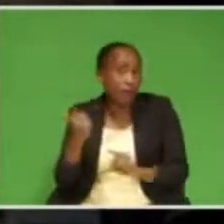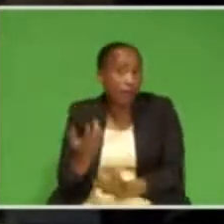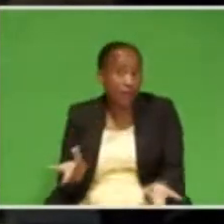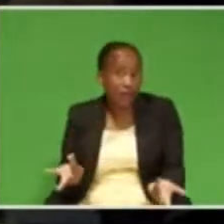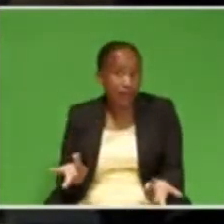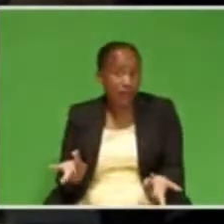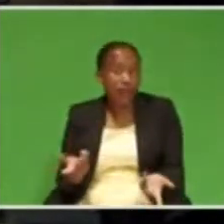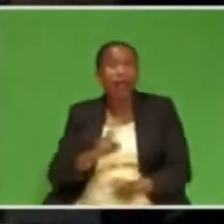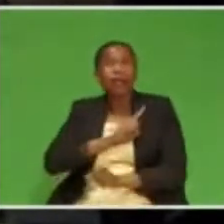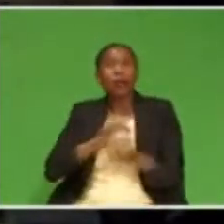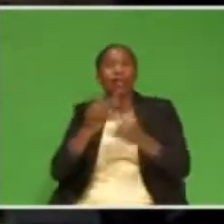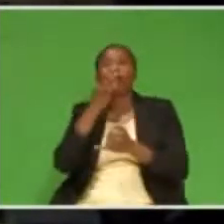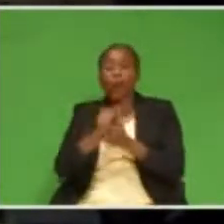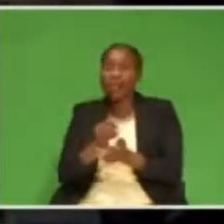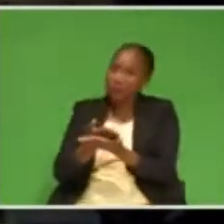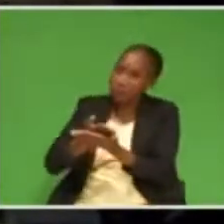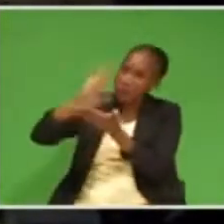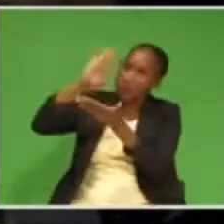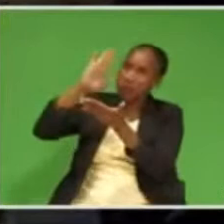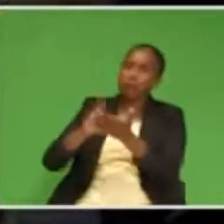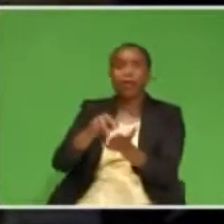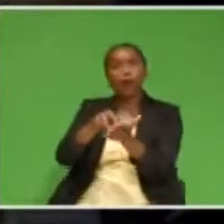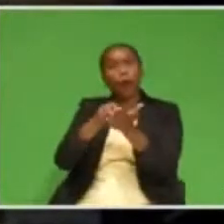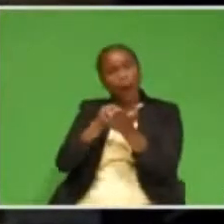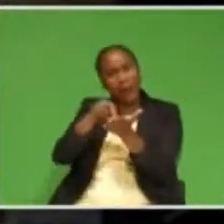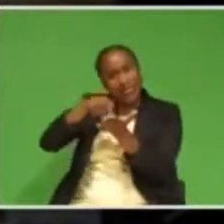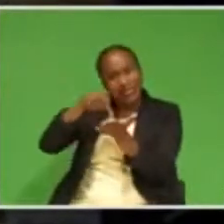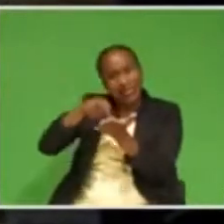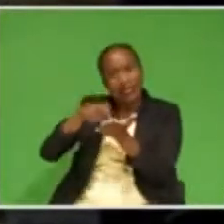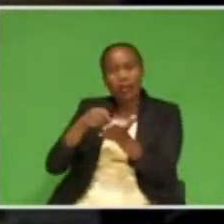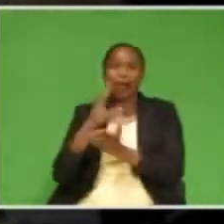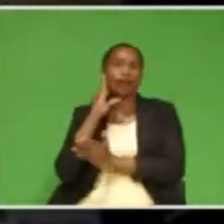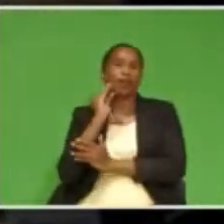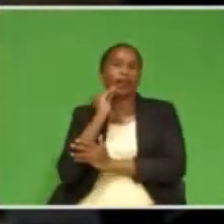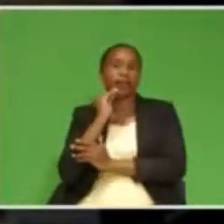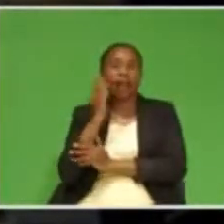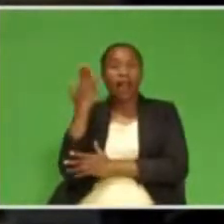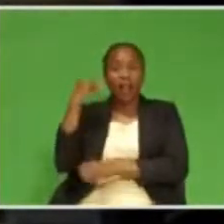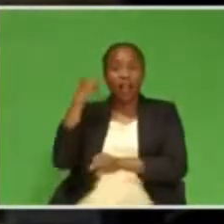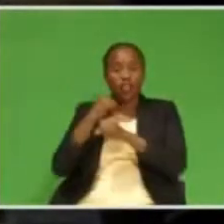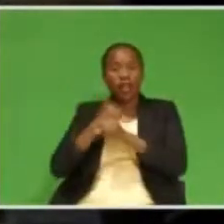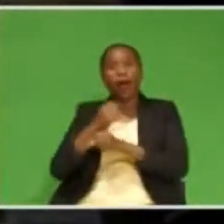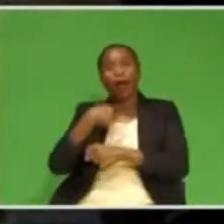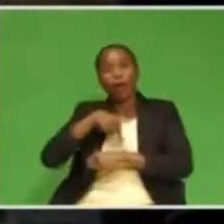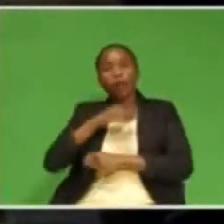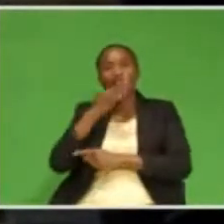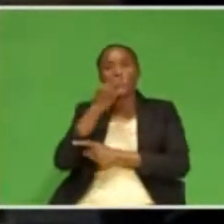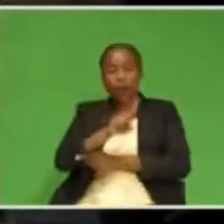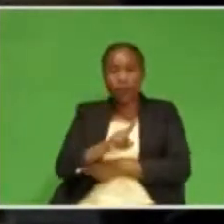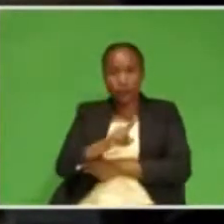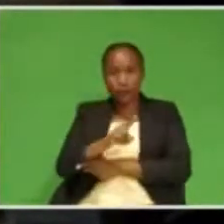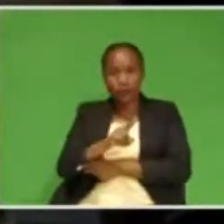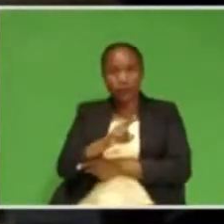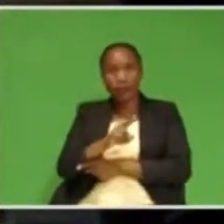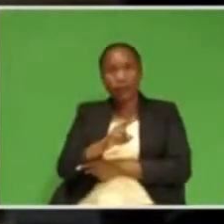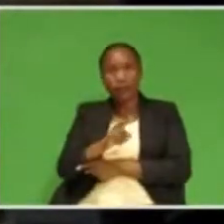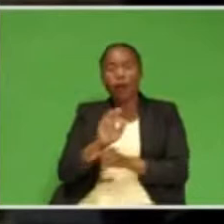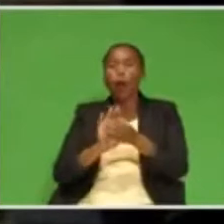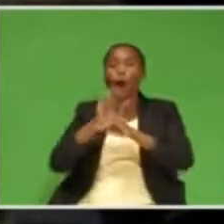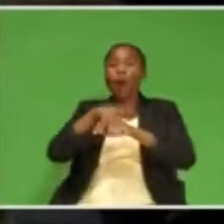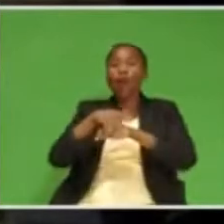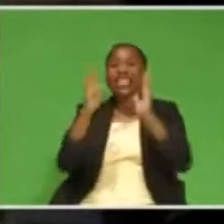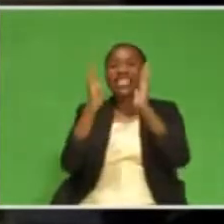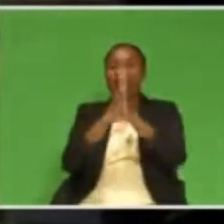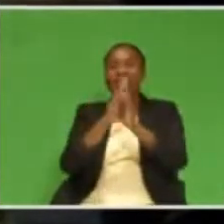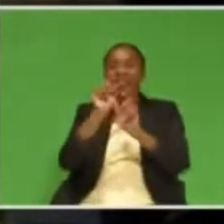is why we say remove that requirement. Last year, we said that we would place over